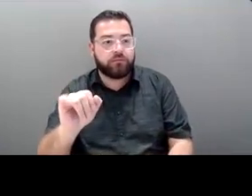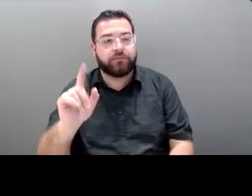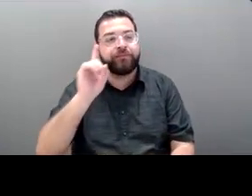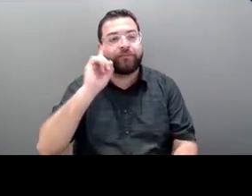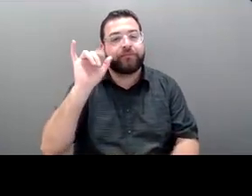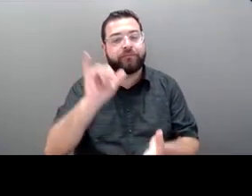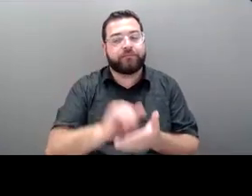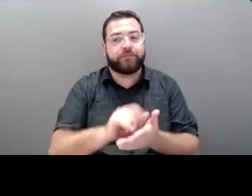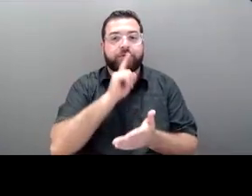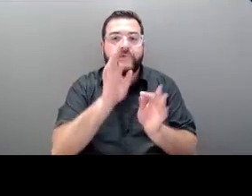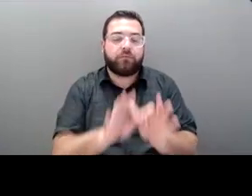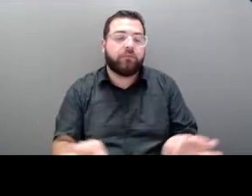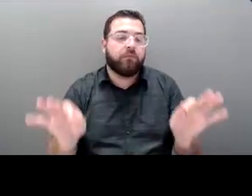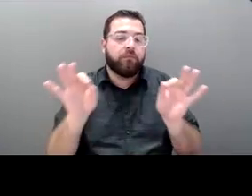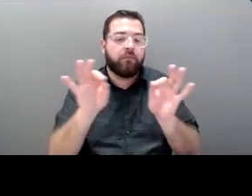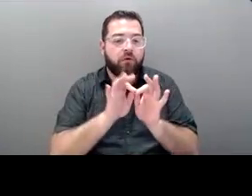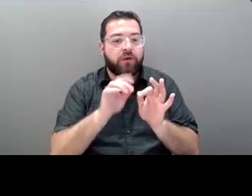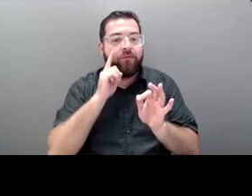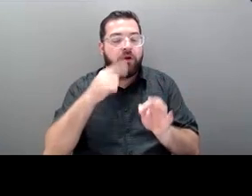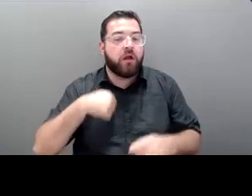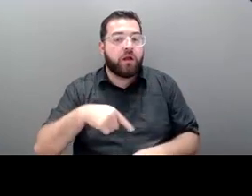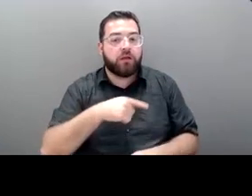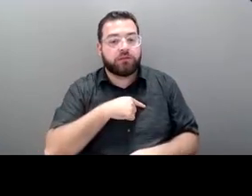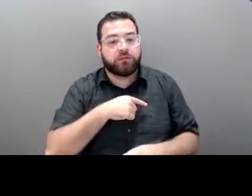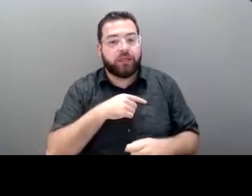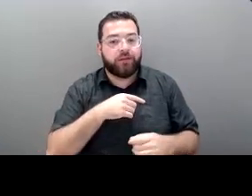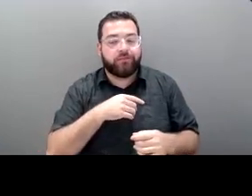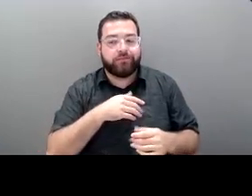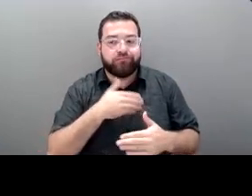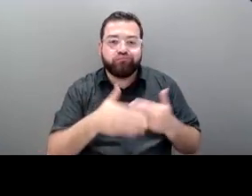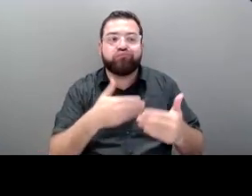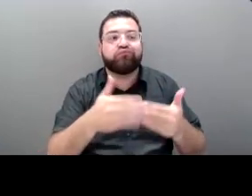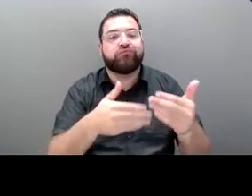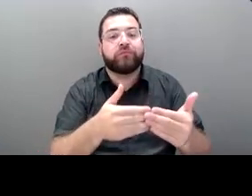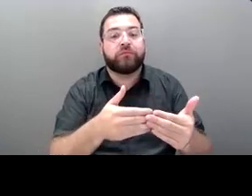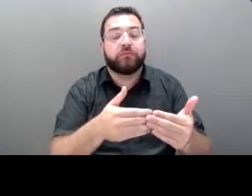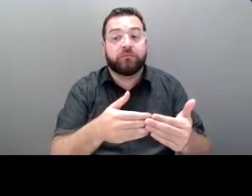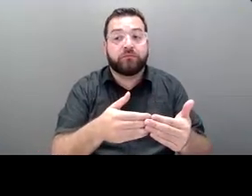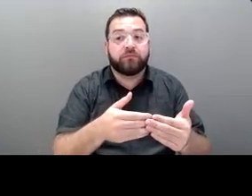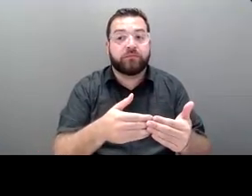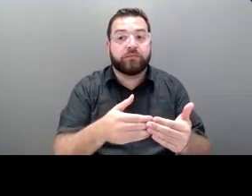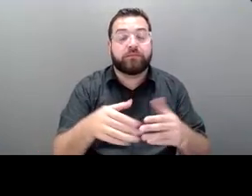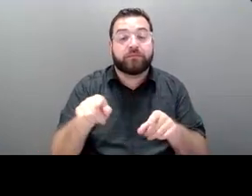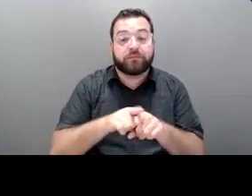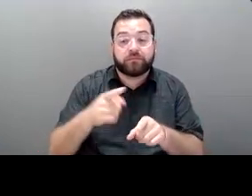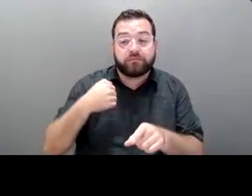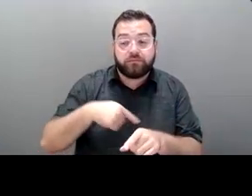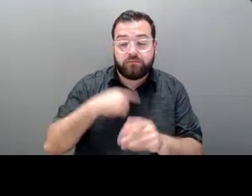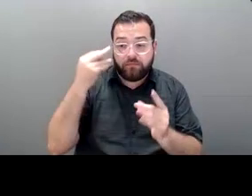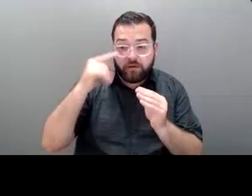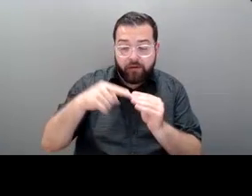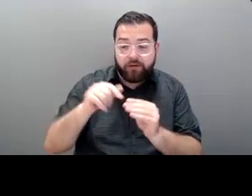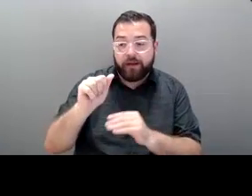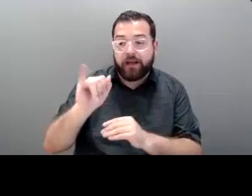a really important direction for us to go in collectively. And as we do that, I think as we're thinking about AI policies, as we're thinking